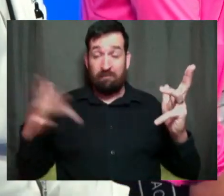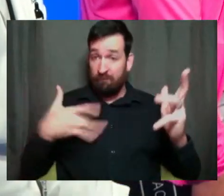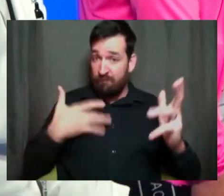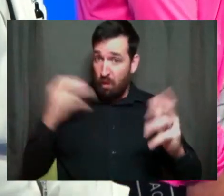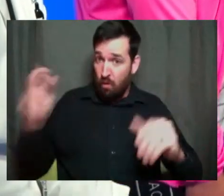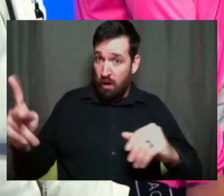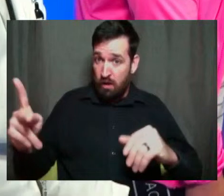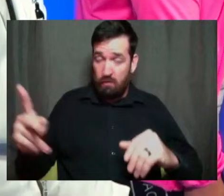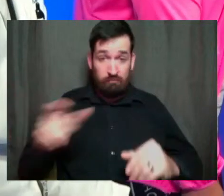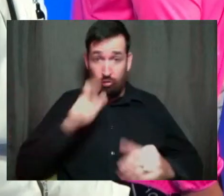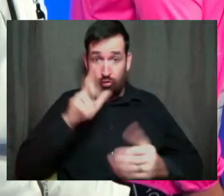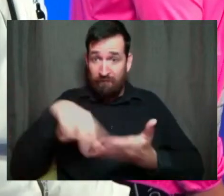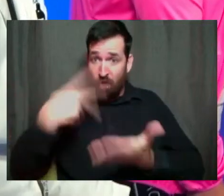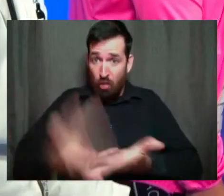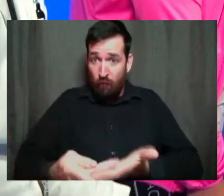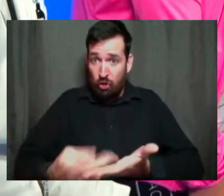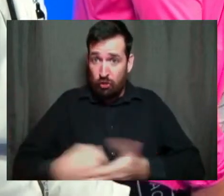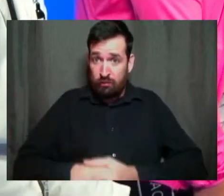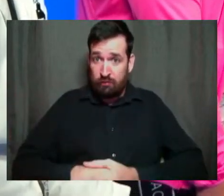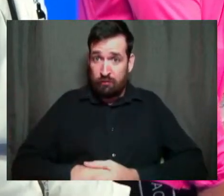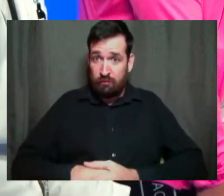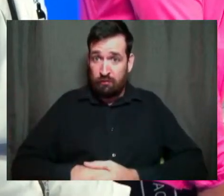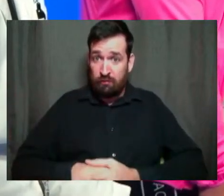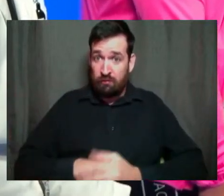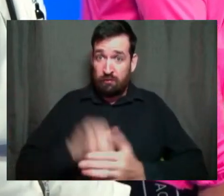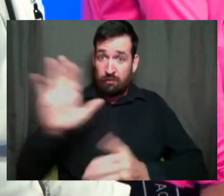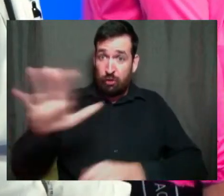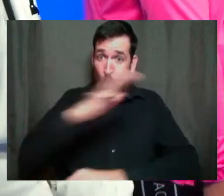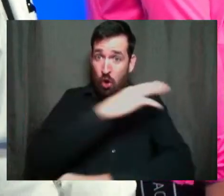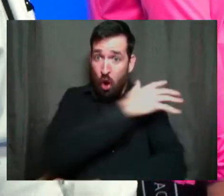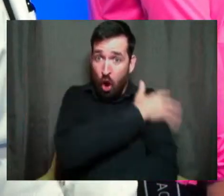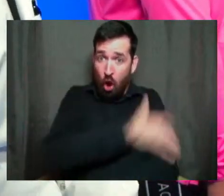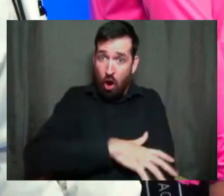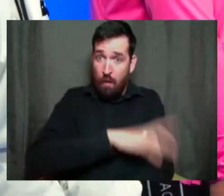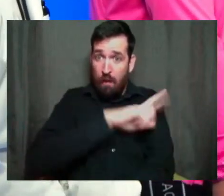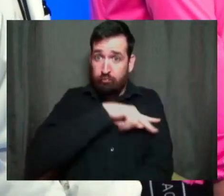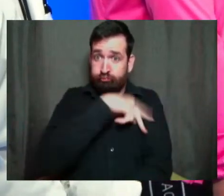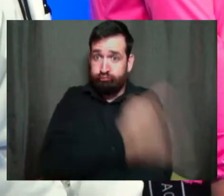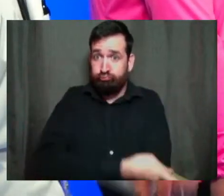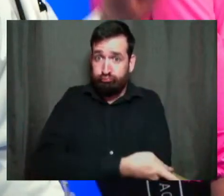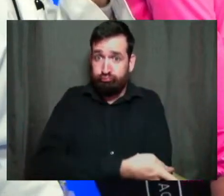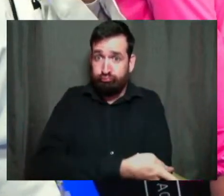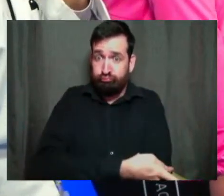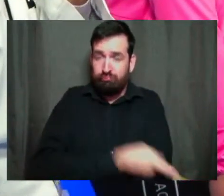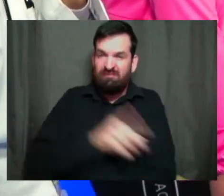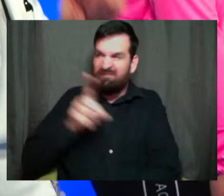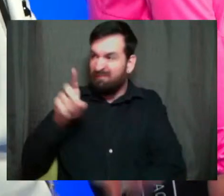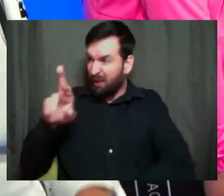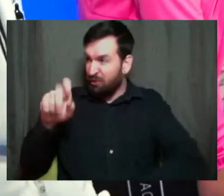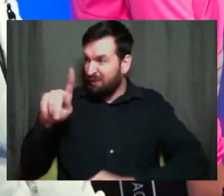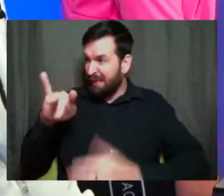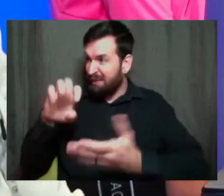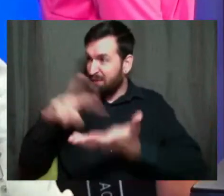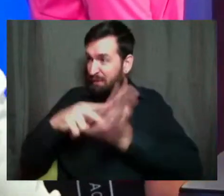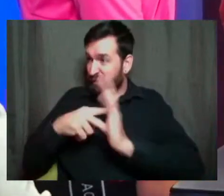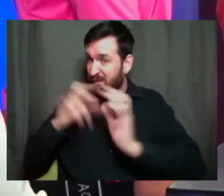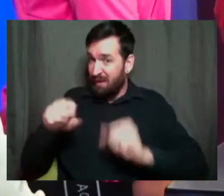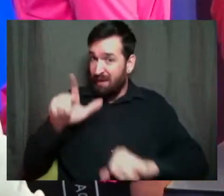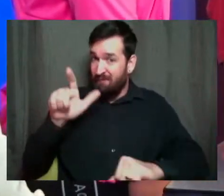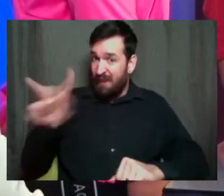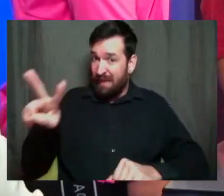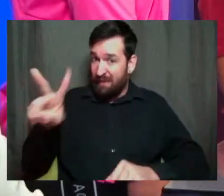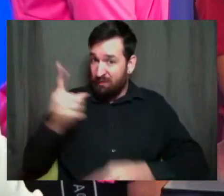fall over? Did your arm fall off after the Dr. shot? Seitz, this means she gets to go to Vegas. Remember?